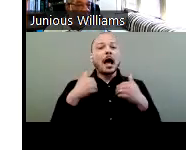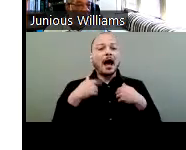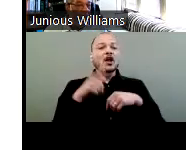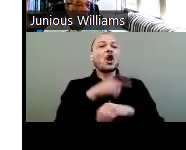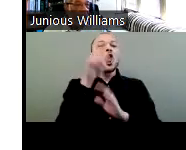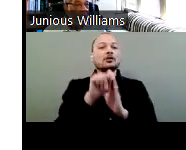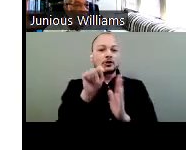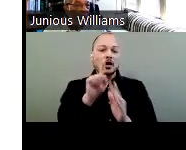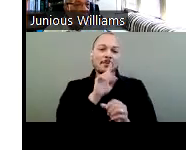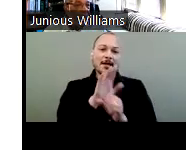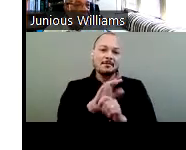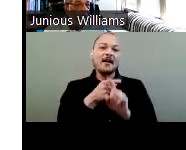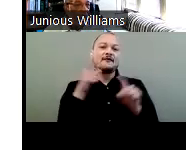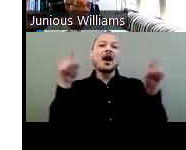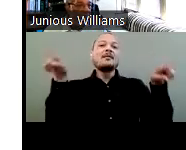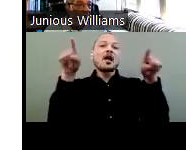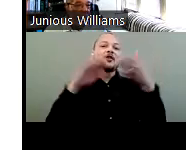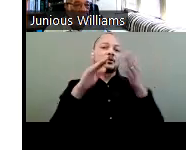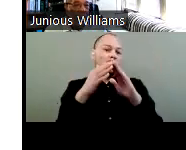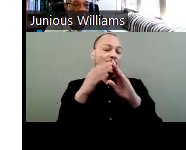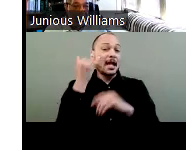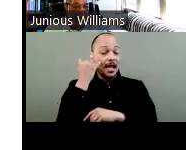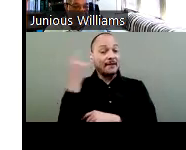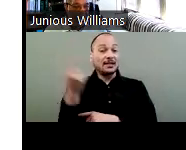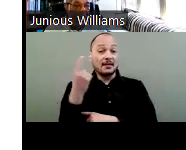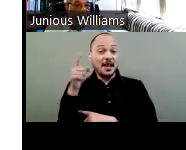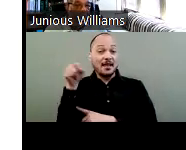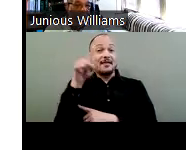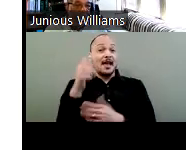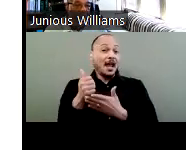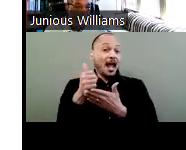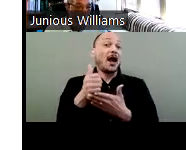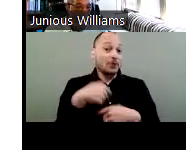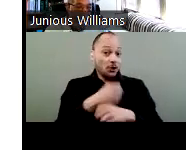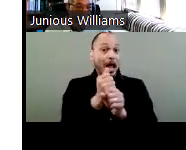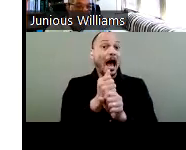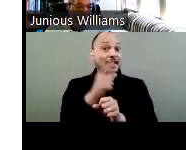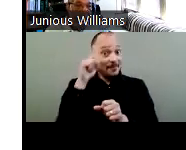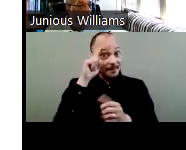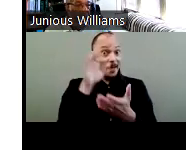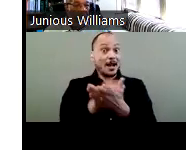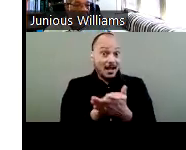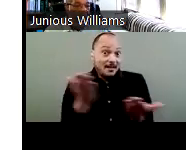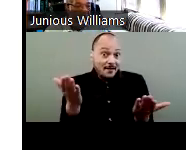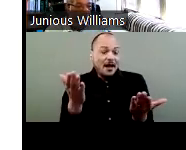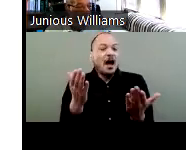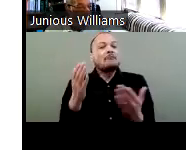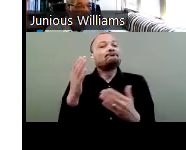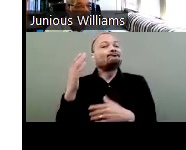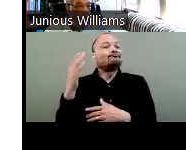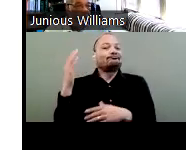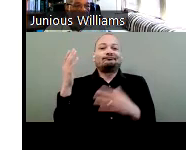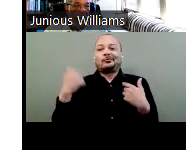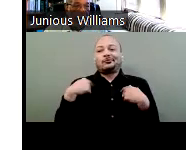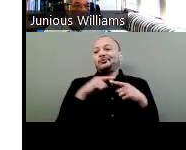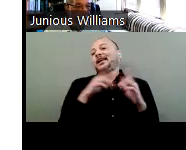commitment from the community, because if it's something that they help to craft and that they believe in, long after we've gone on